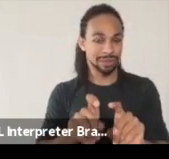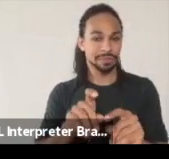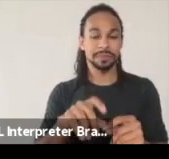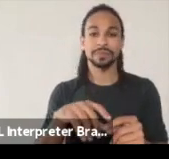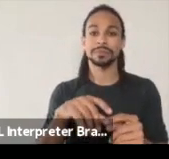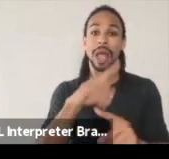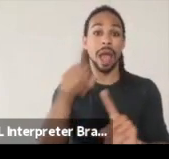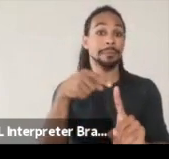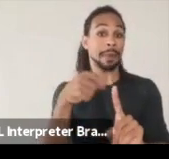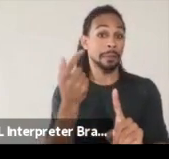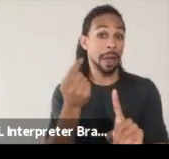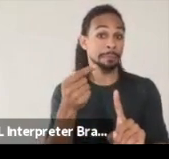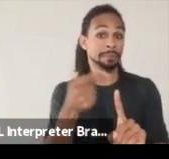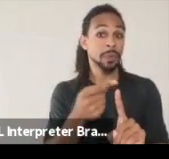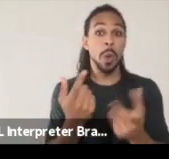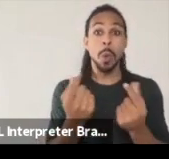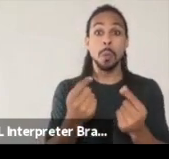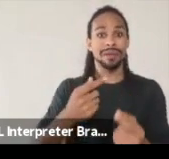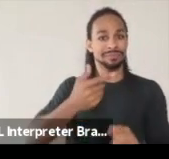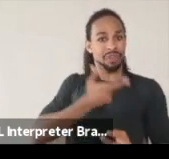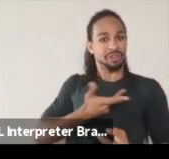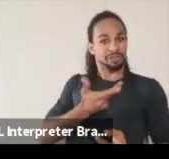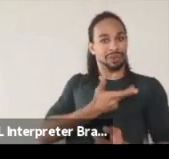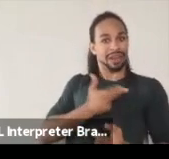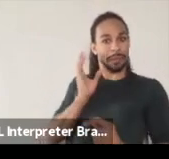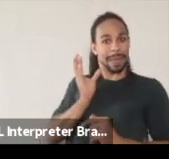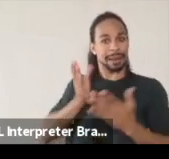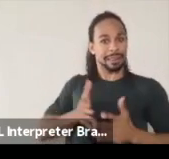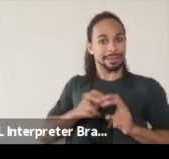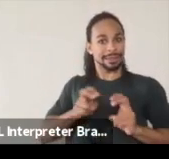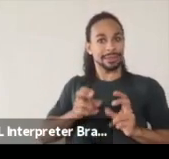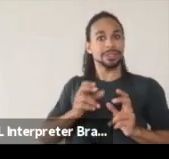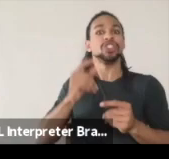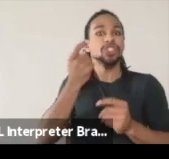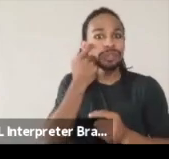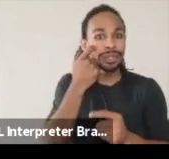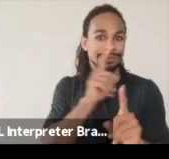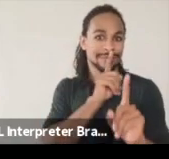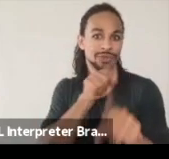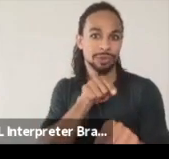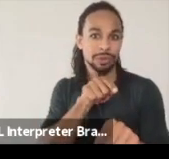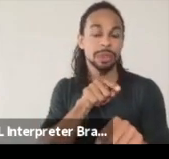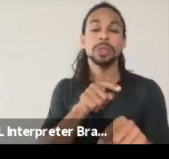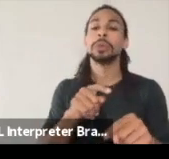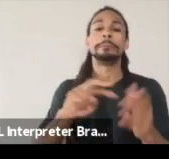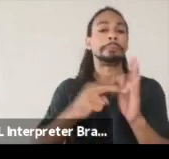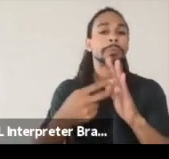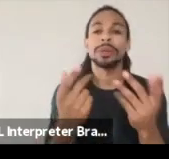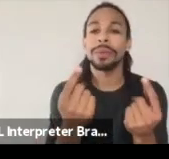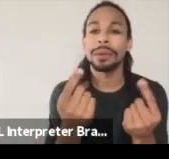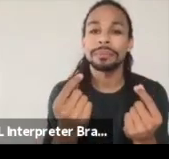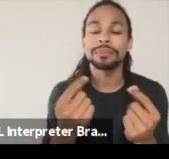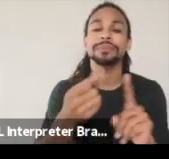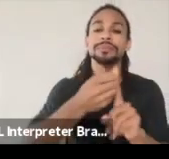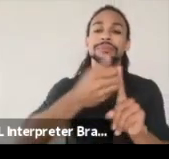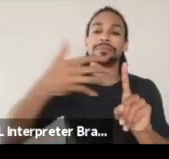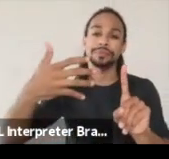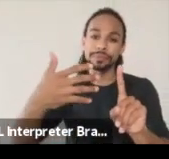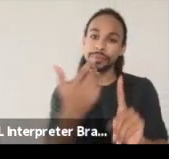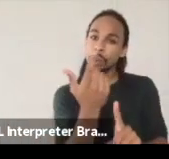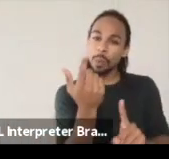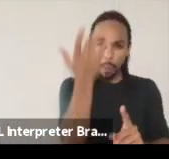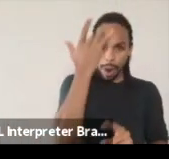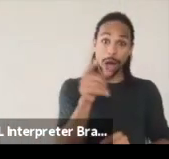that the three of us just answered, right? And so the variation on that is, what brought you to this workshop?